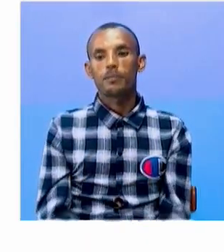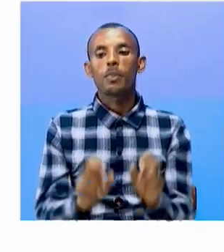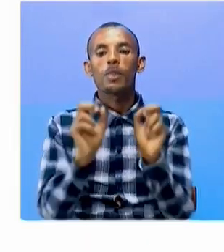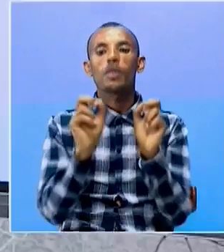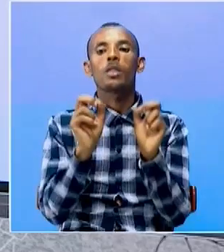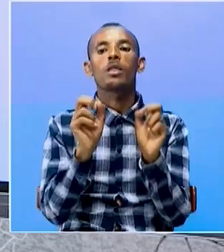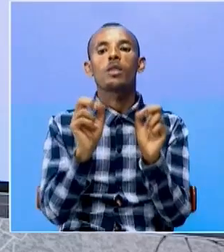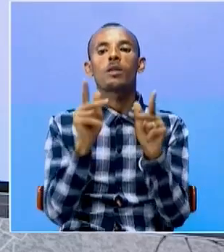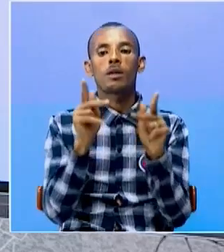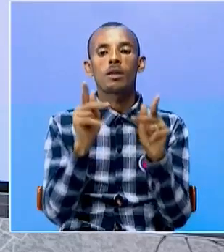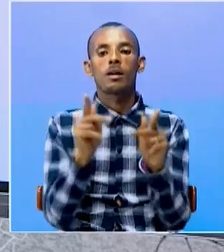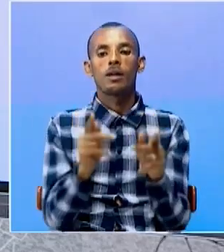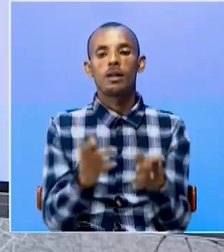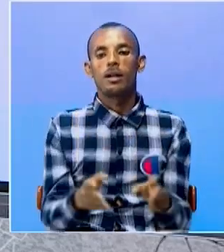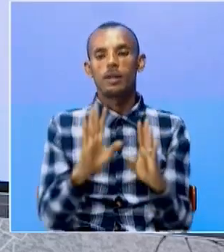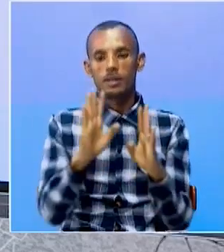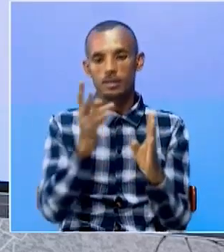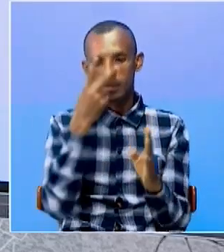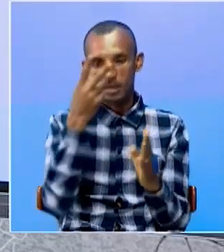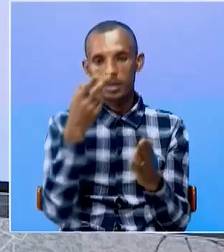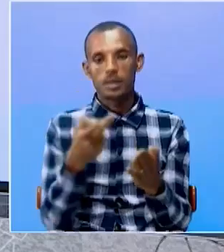Okay, let's see this one.